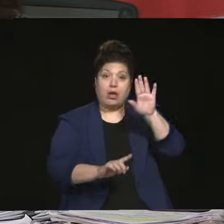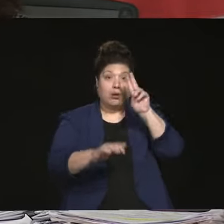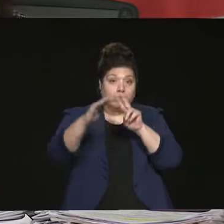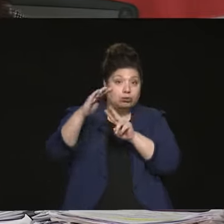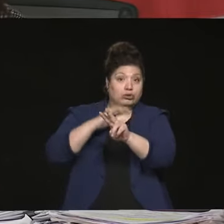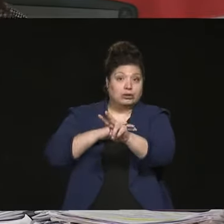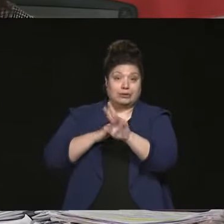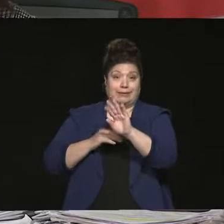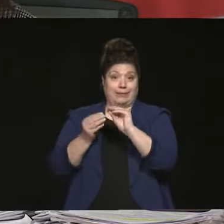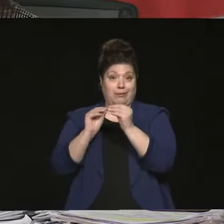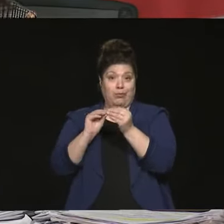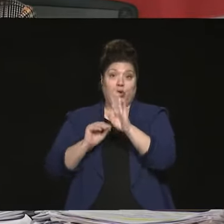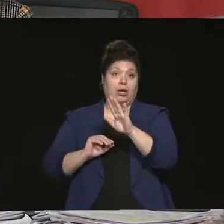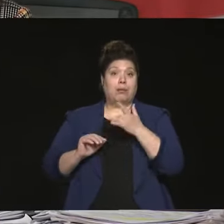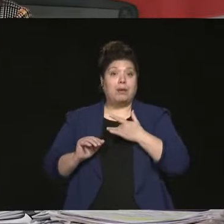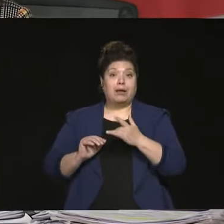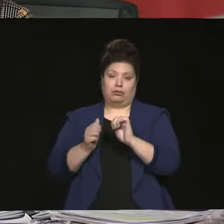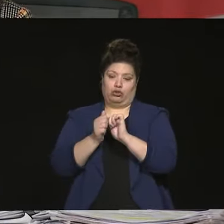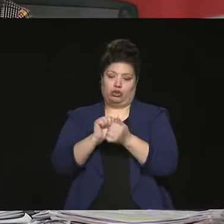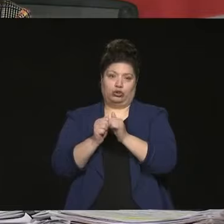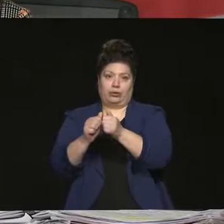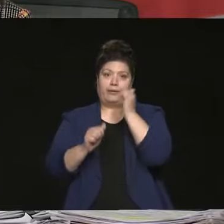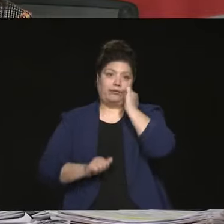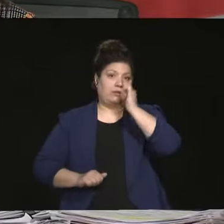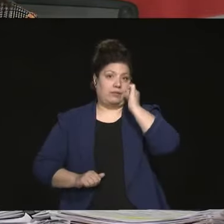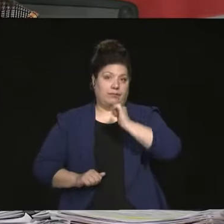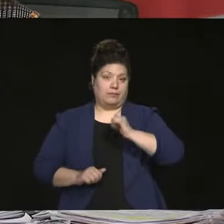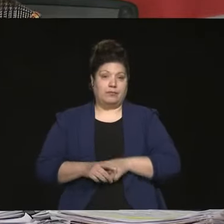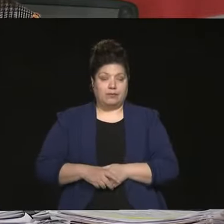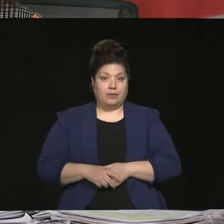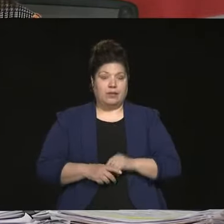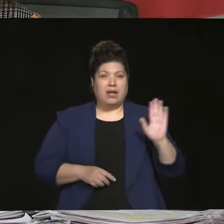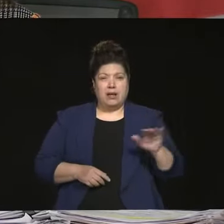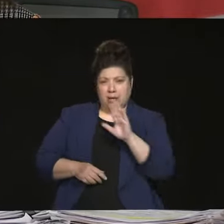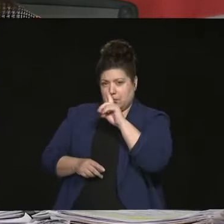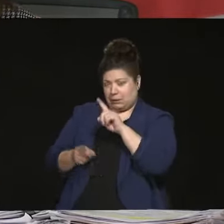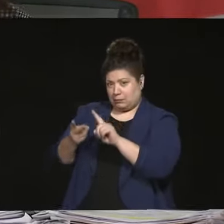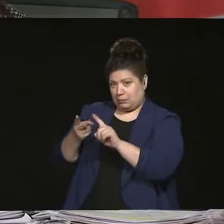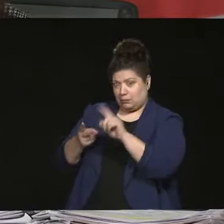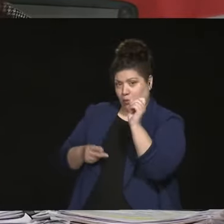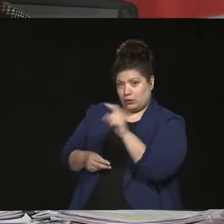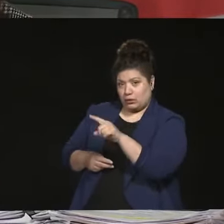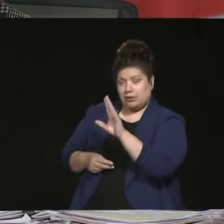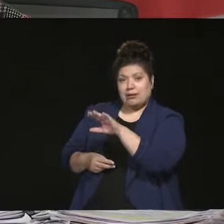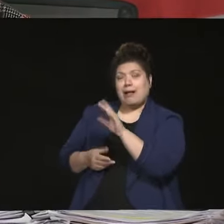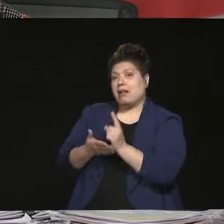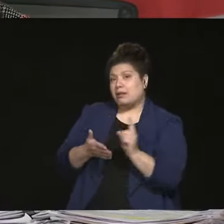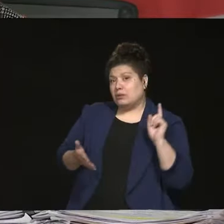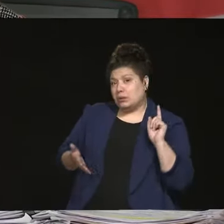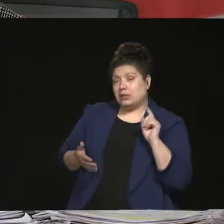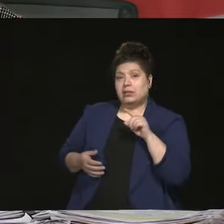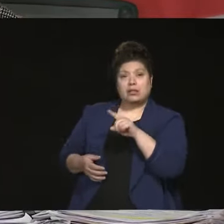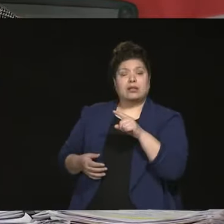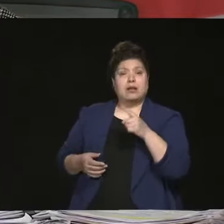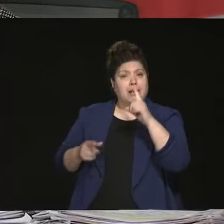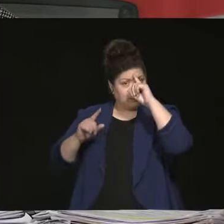basis. So as a follow-up then, last week we said that the expectation was maybe to